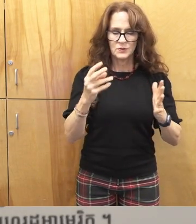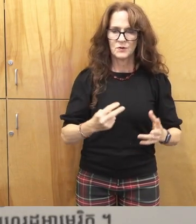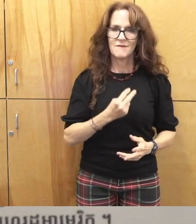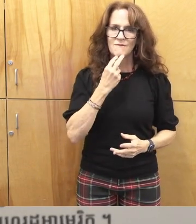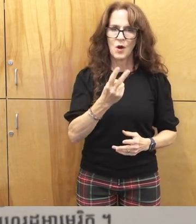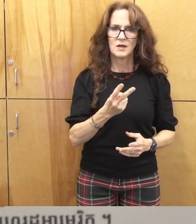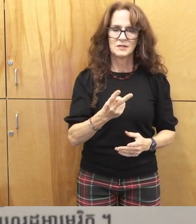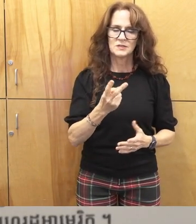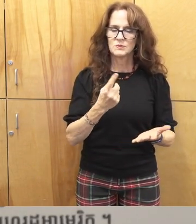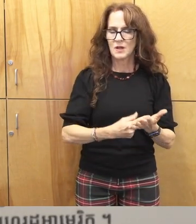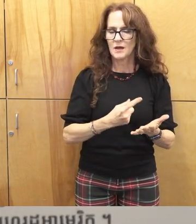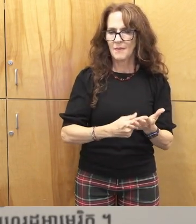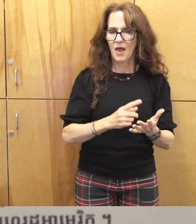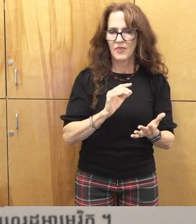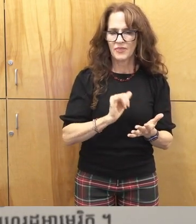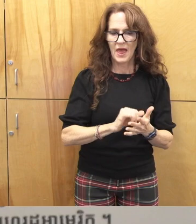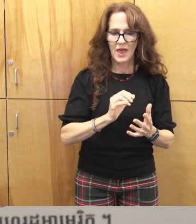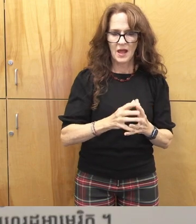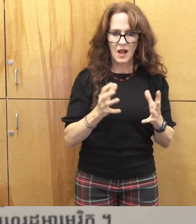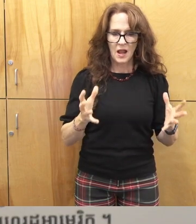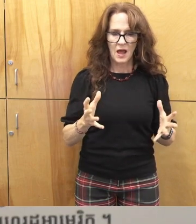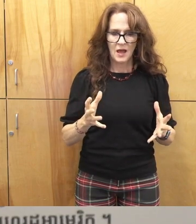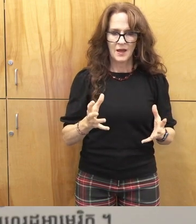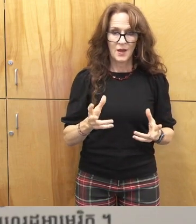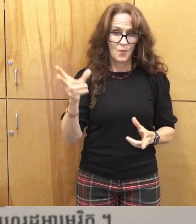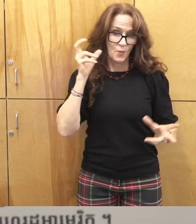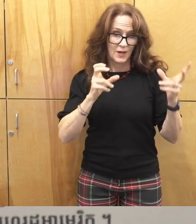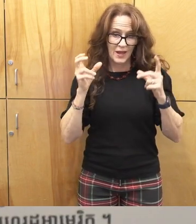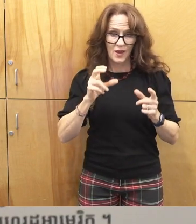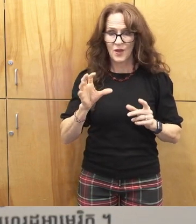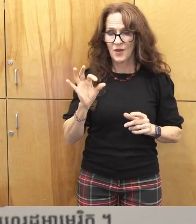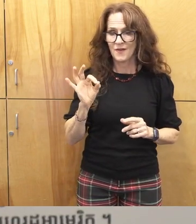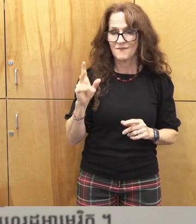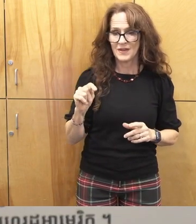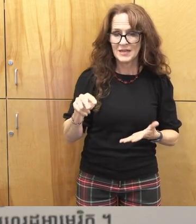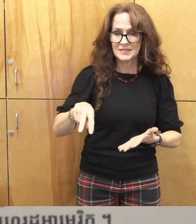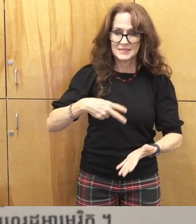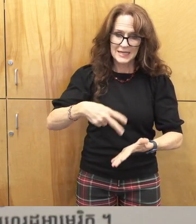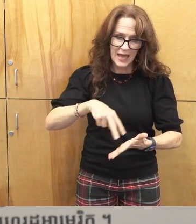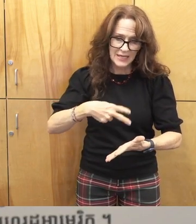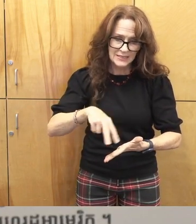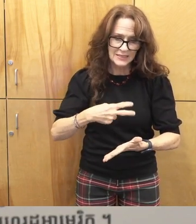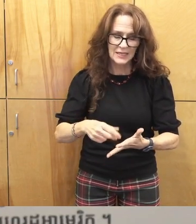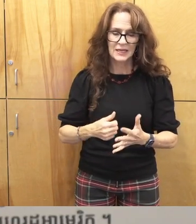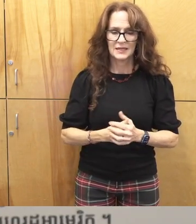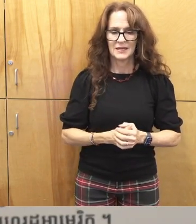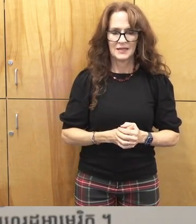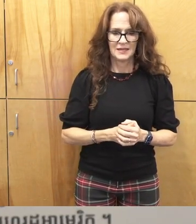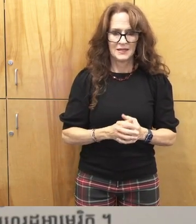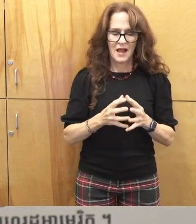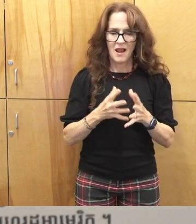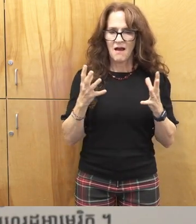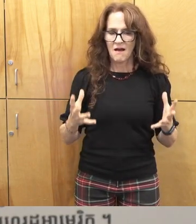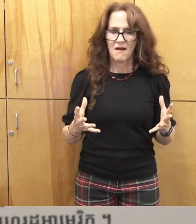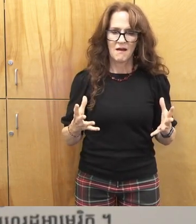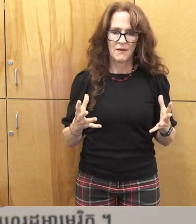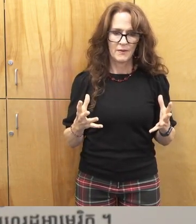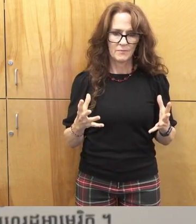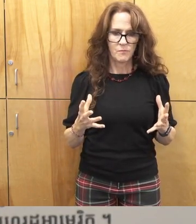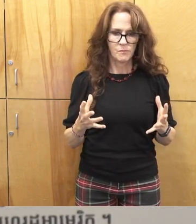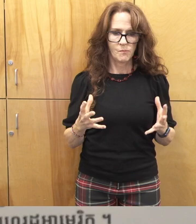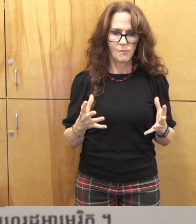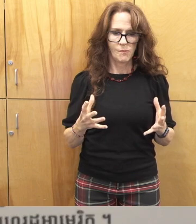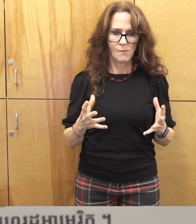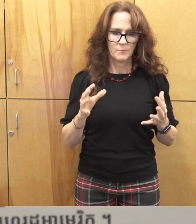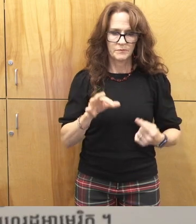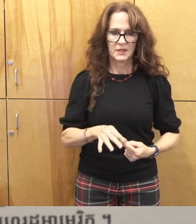about that a lot. This time we gave them their feet as well, because there was a lot of dancing, there was a lot of